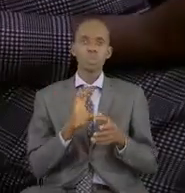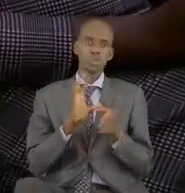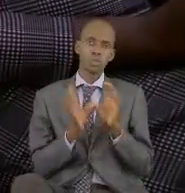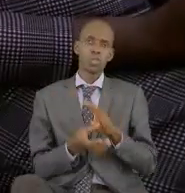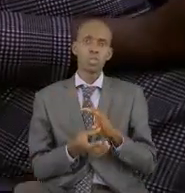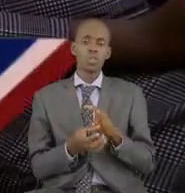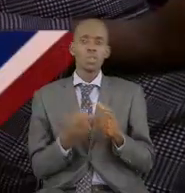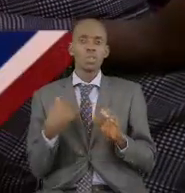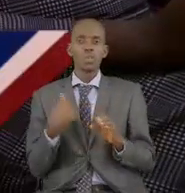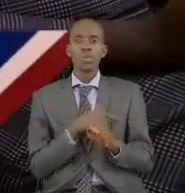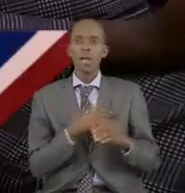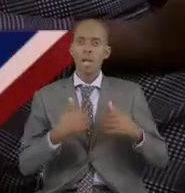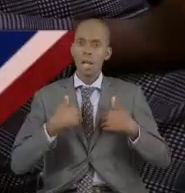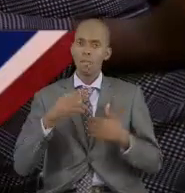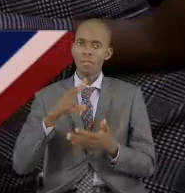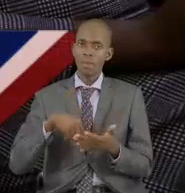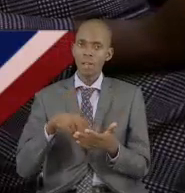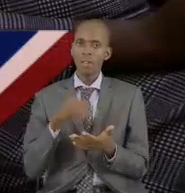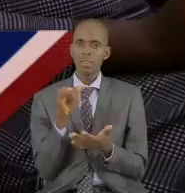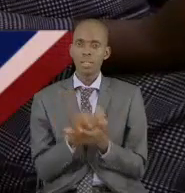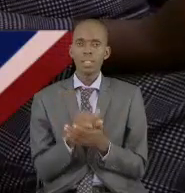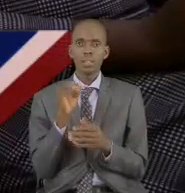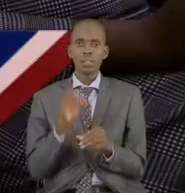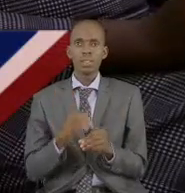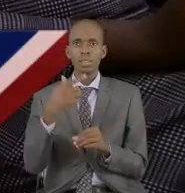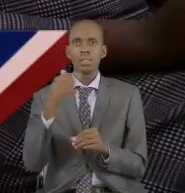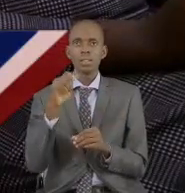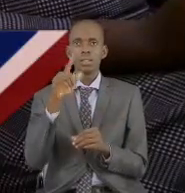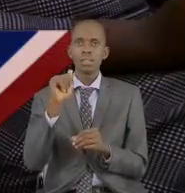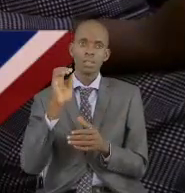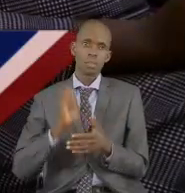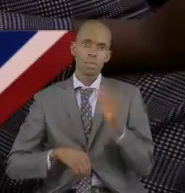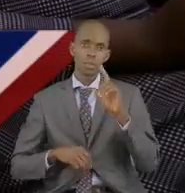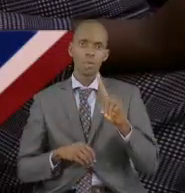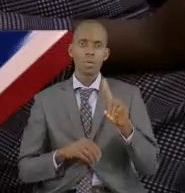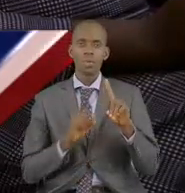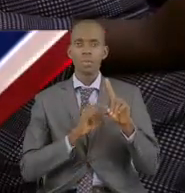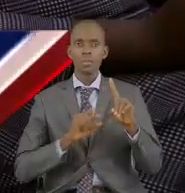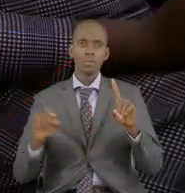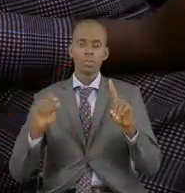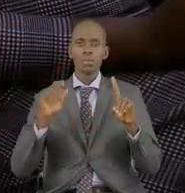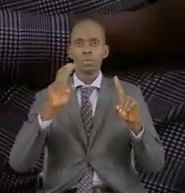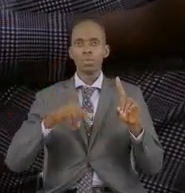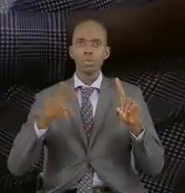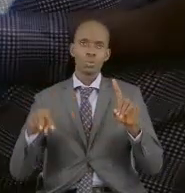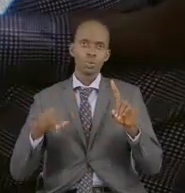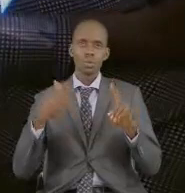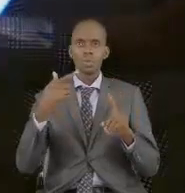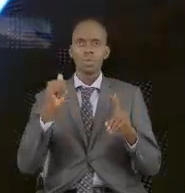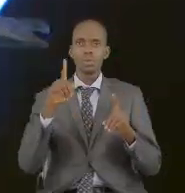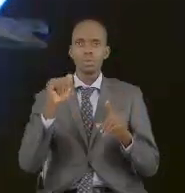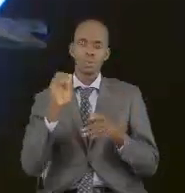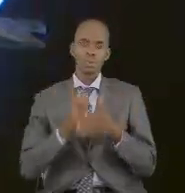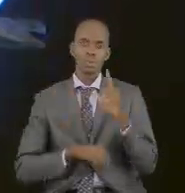we've read that in Galatians chapter 1, verse 22. And then